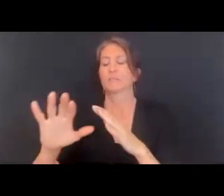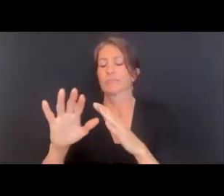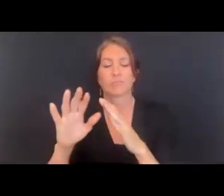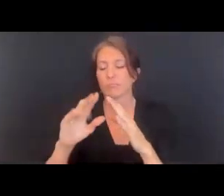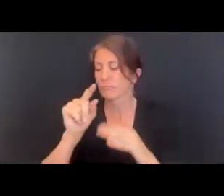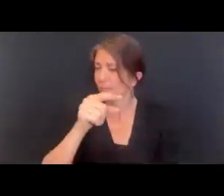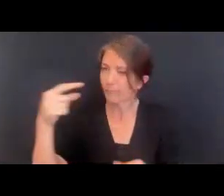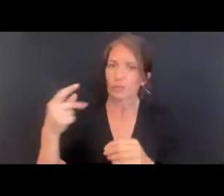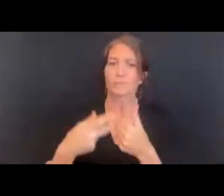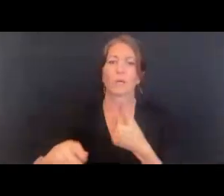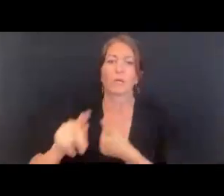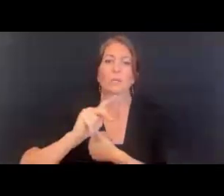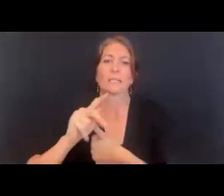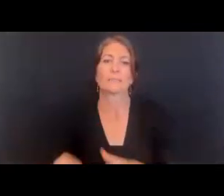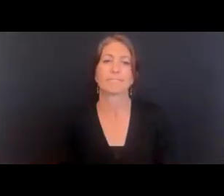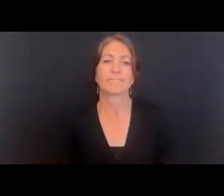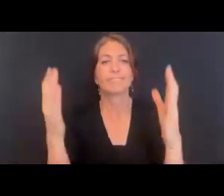slide.